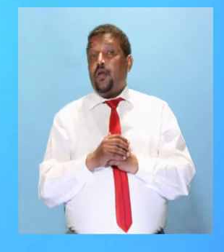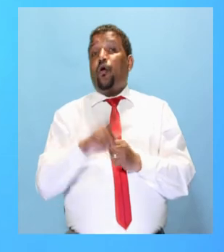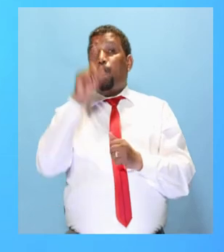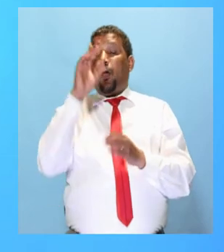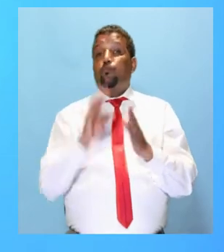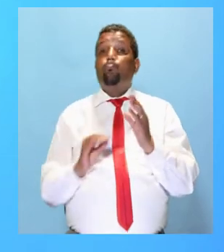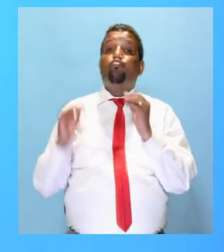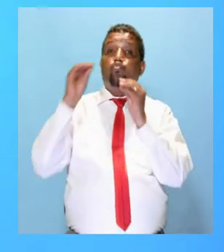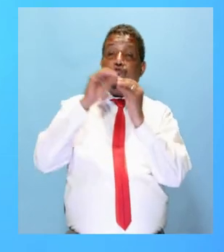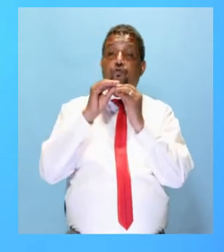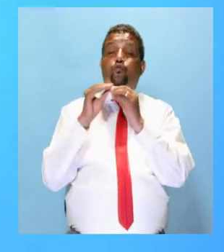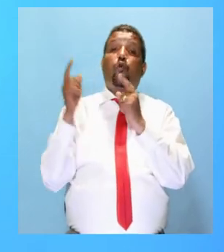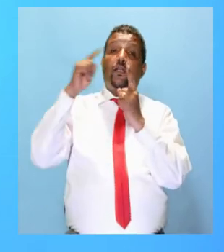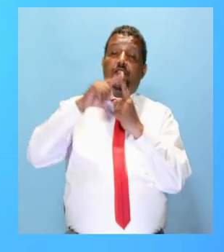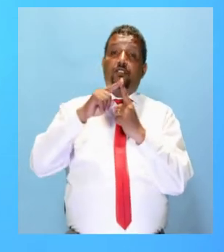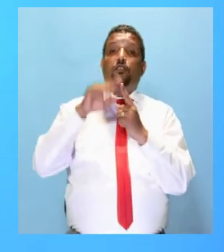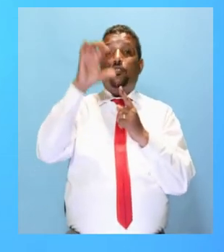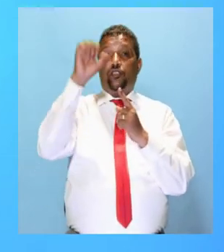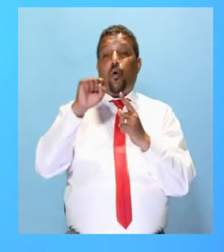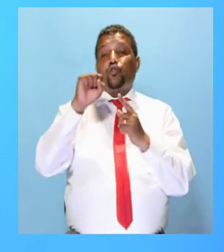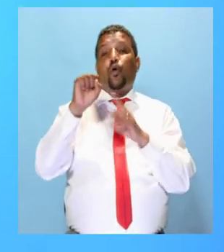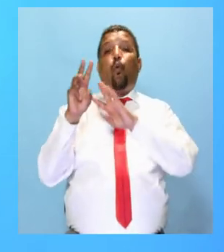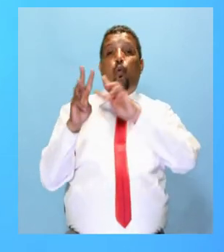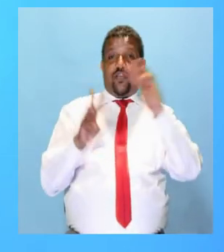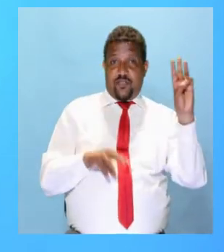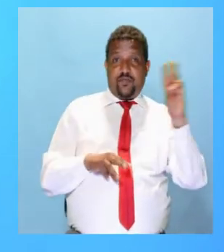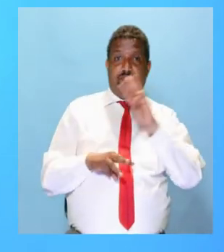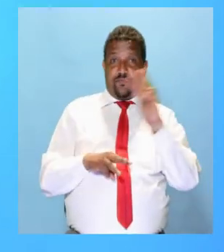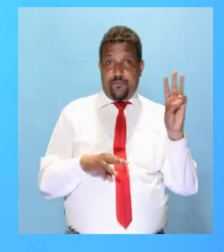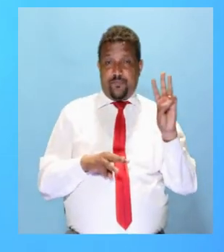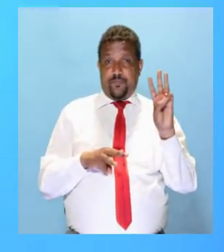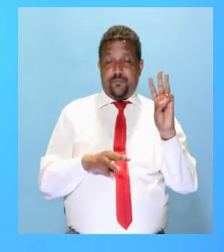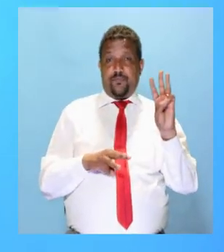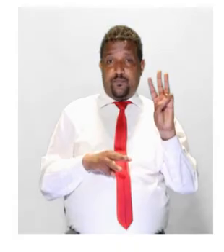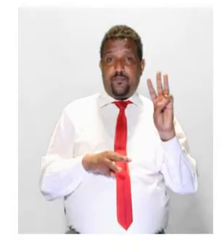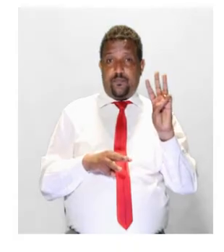one moves towards the southwest.